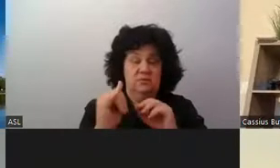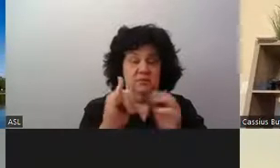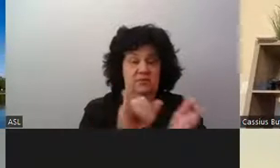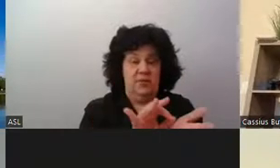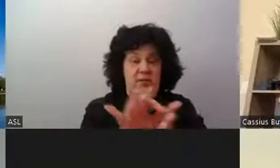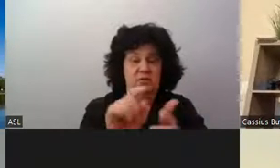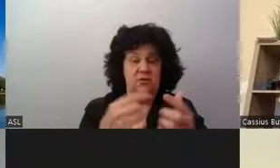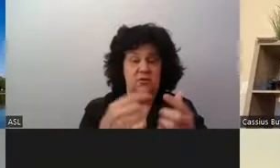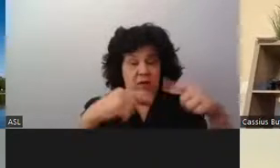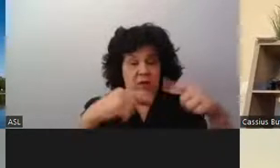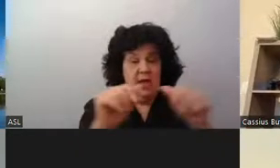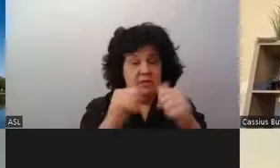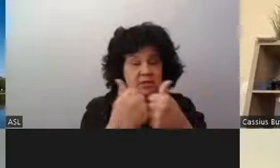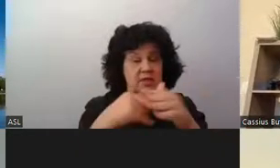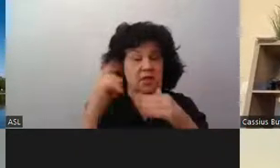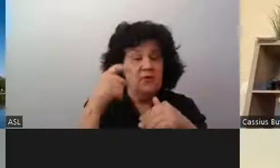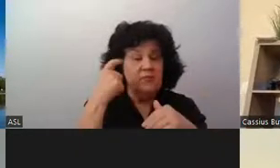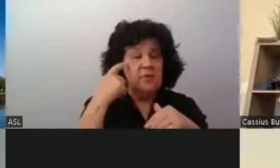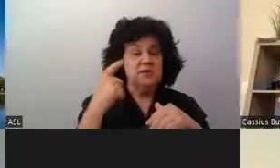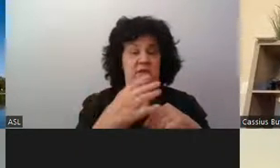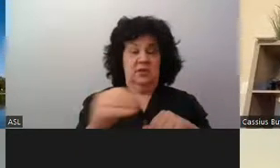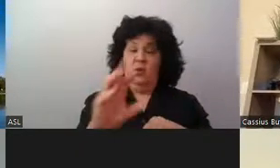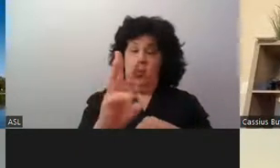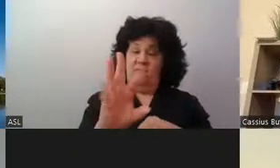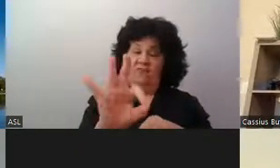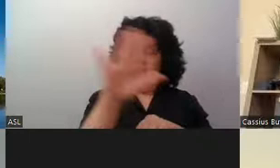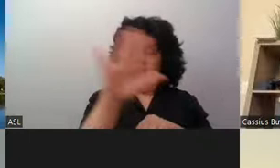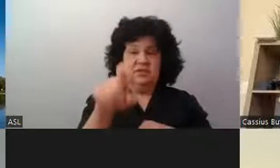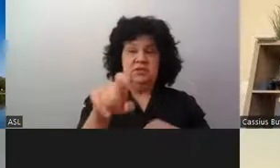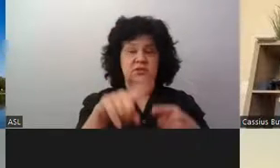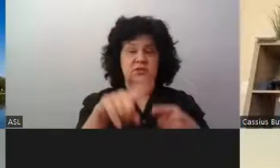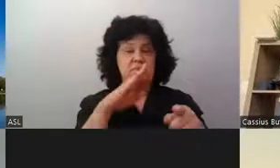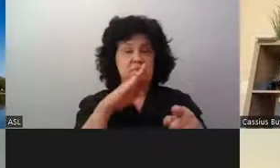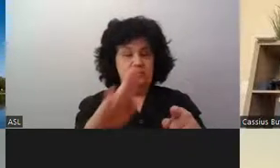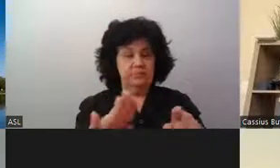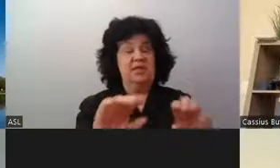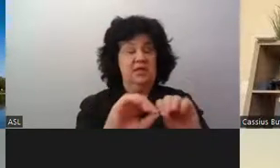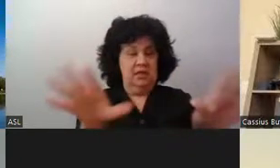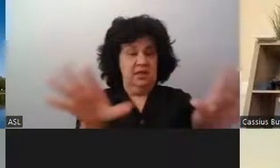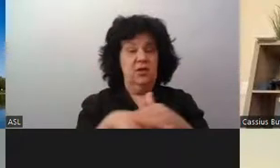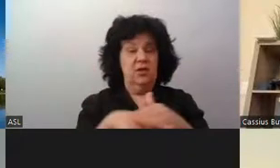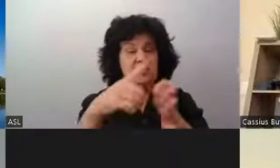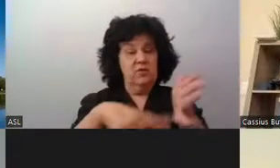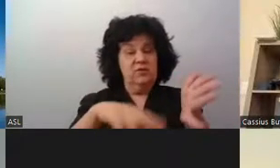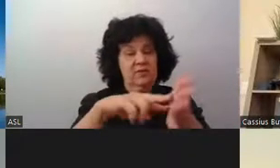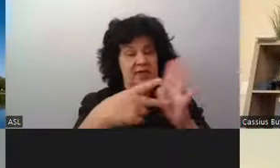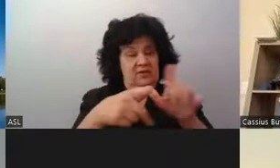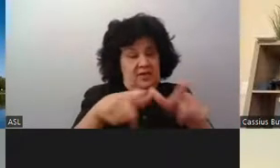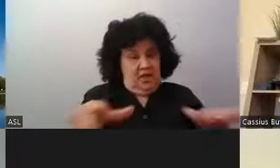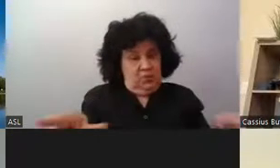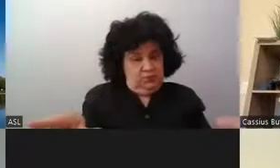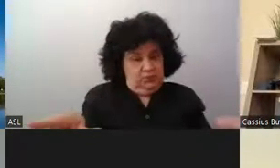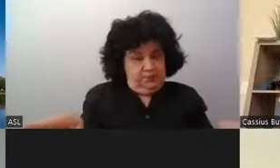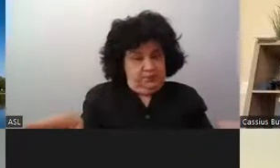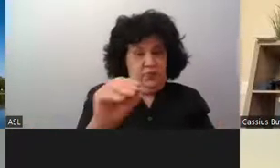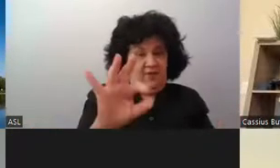and it's very clear that the workforce needs to be literate in climate literacy and sustainable procurement literacy, and SF Tool is here